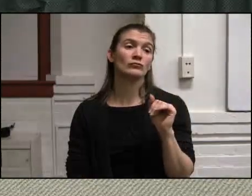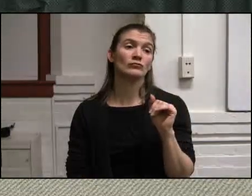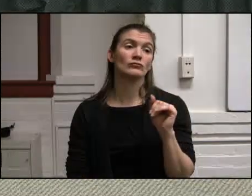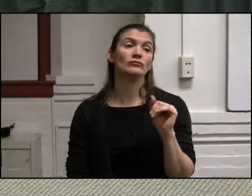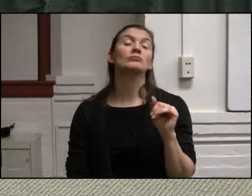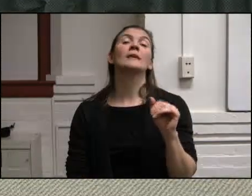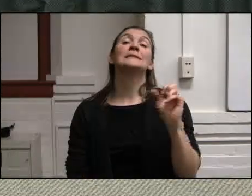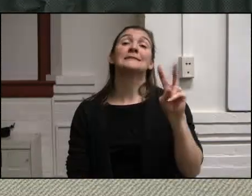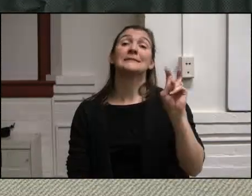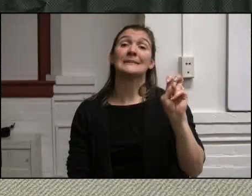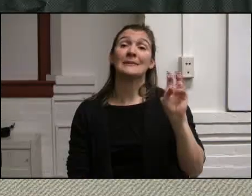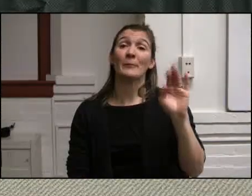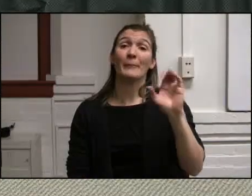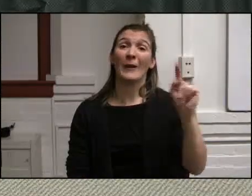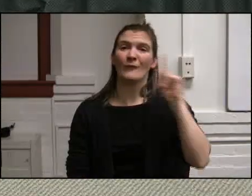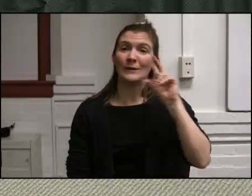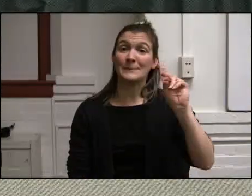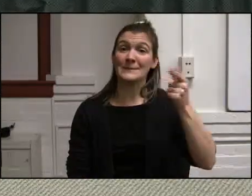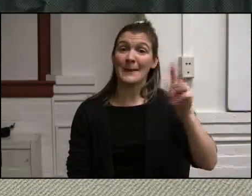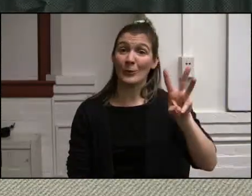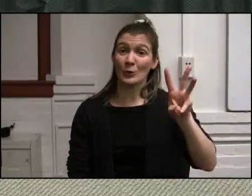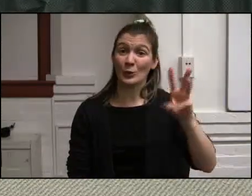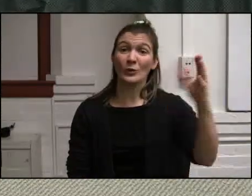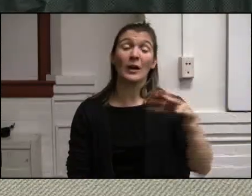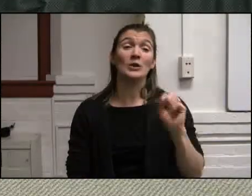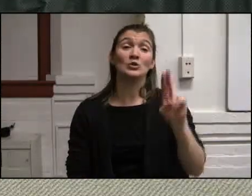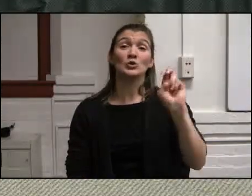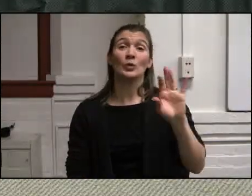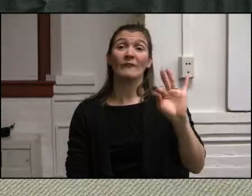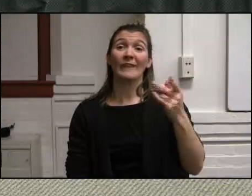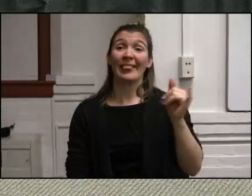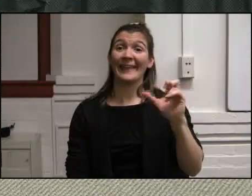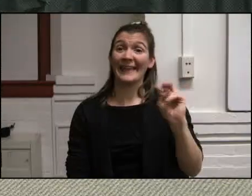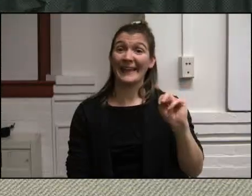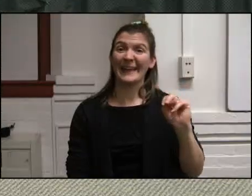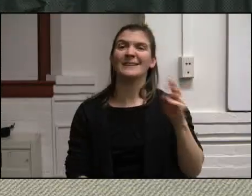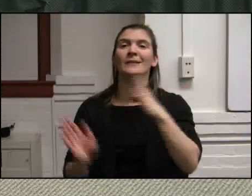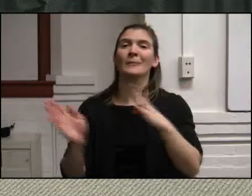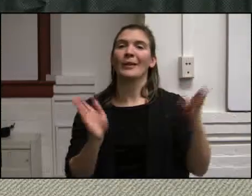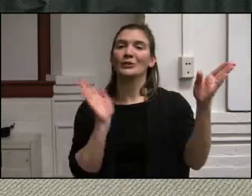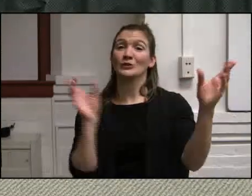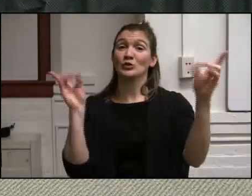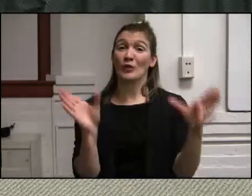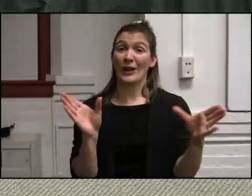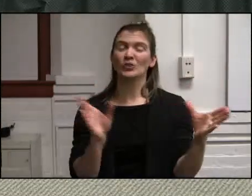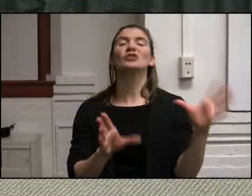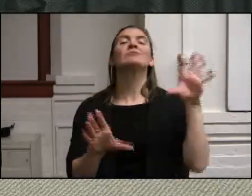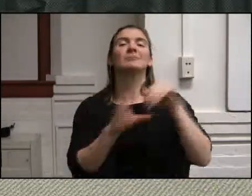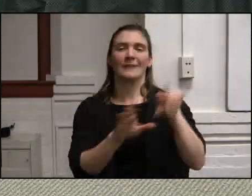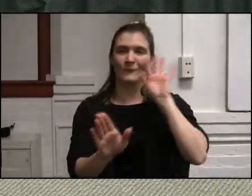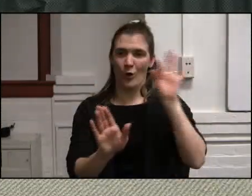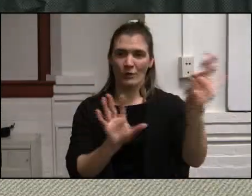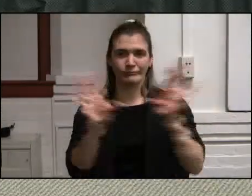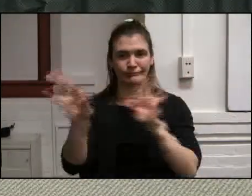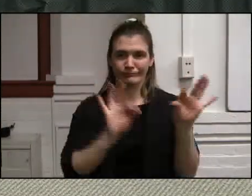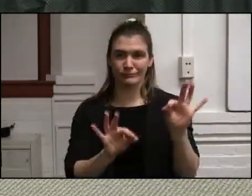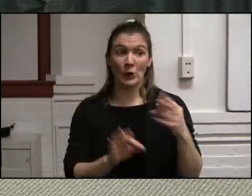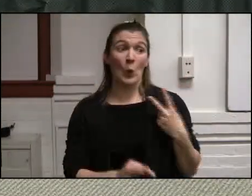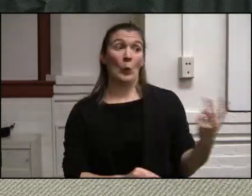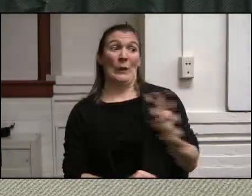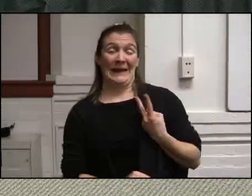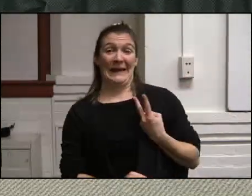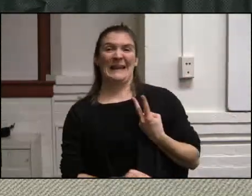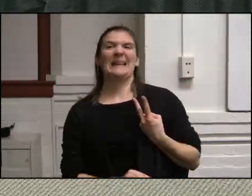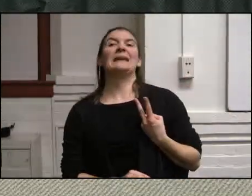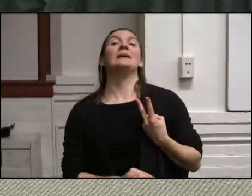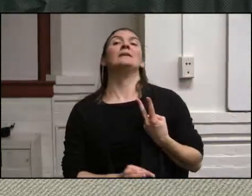Works Director Steve Barrett. Sue Fillion, the Planning Services Director, was on the selection committee, and she and I together